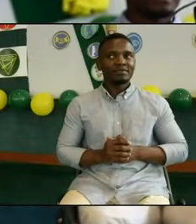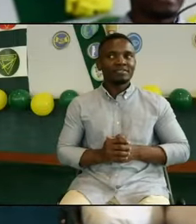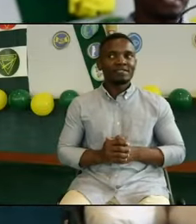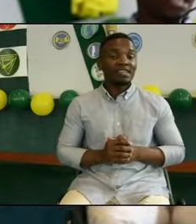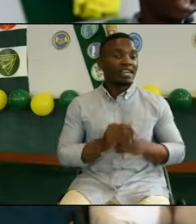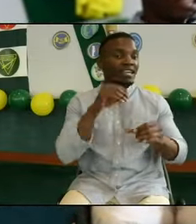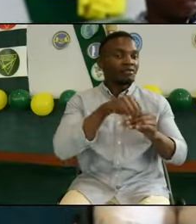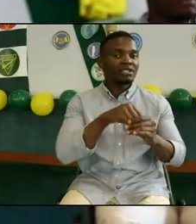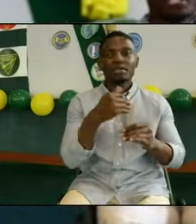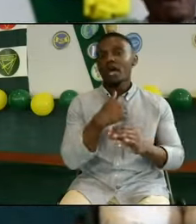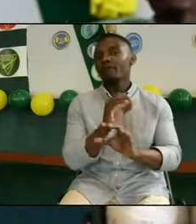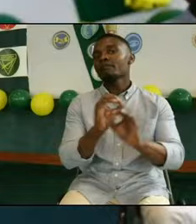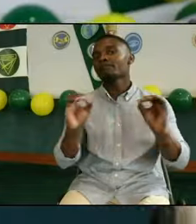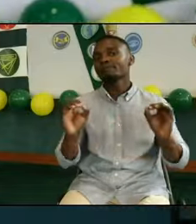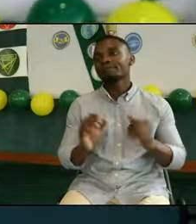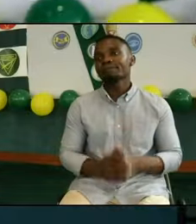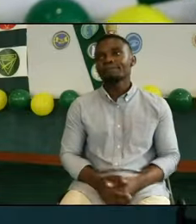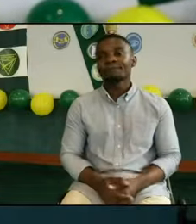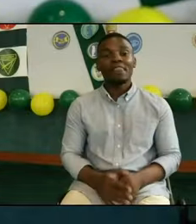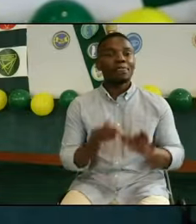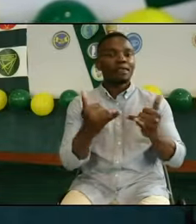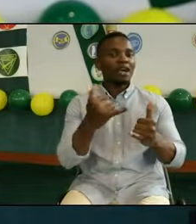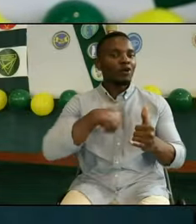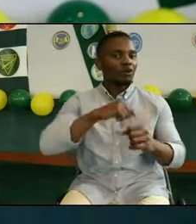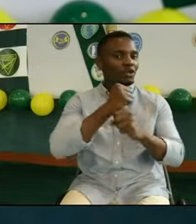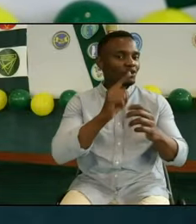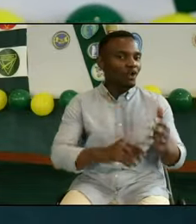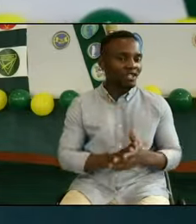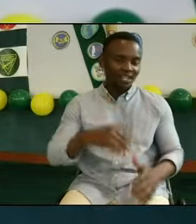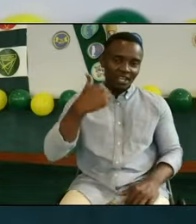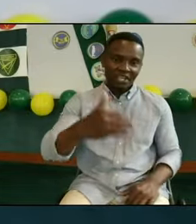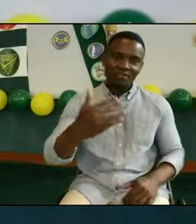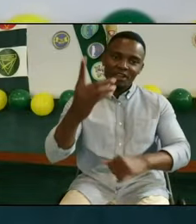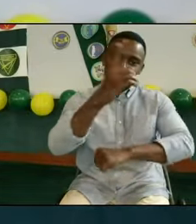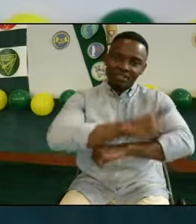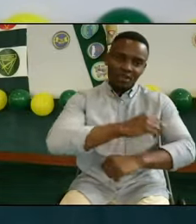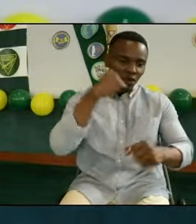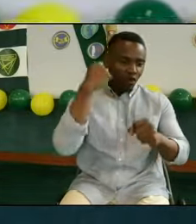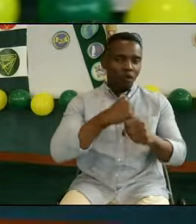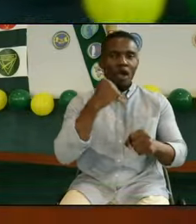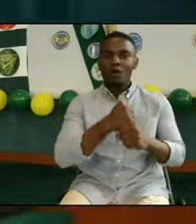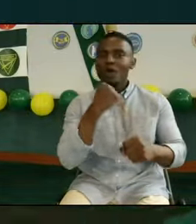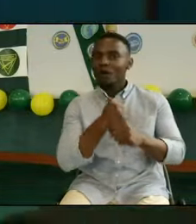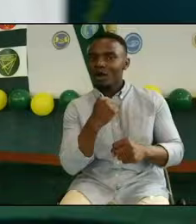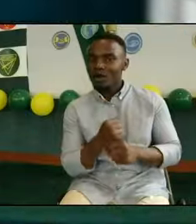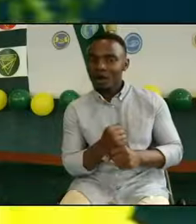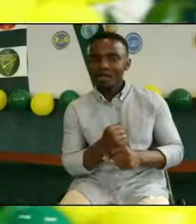No investments. What we do is that every day we go to the market, we go to our workplace, then we chase